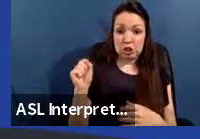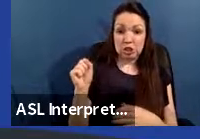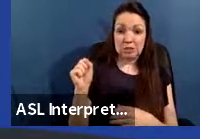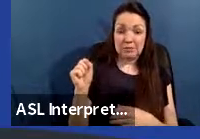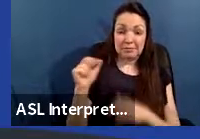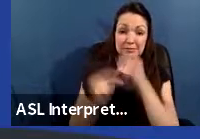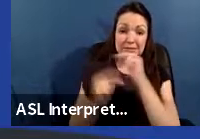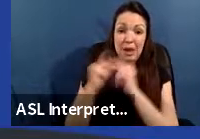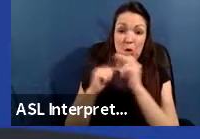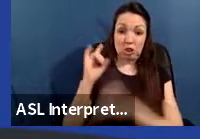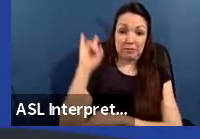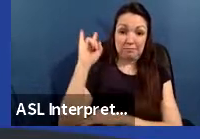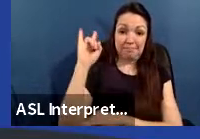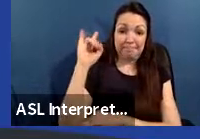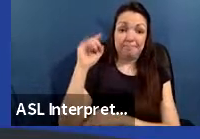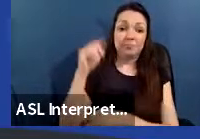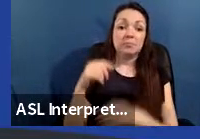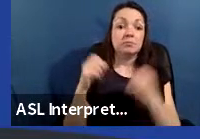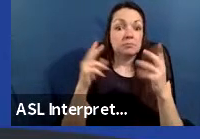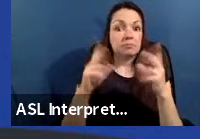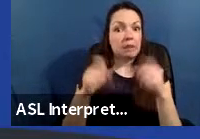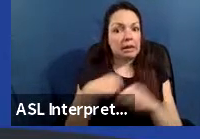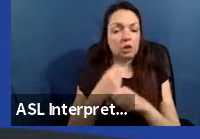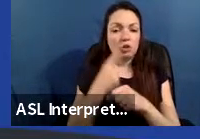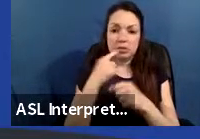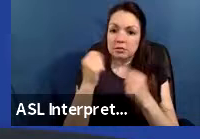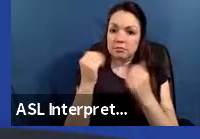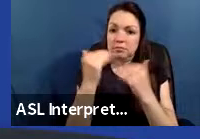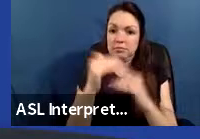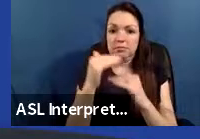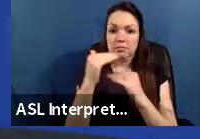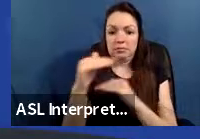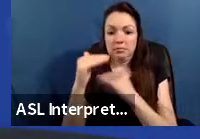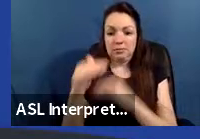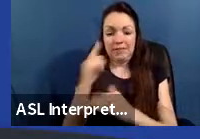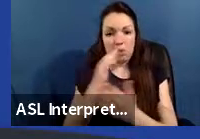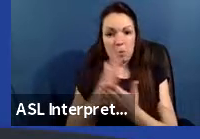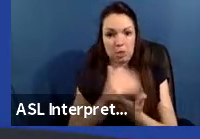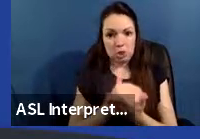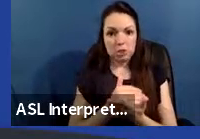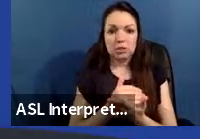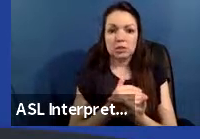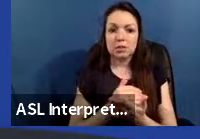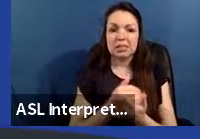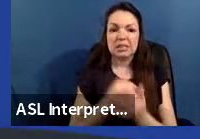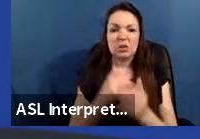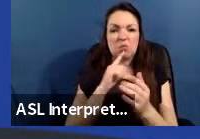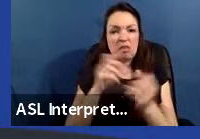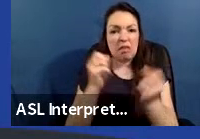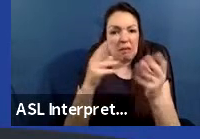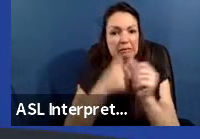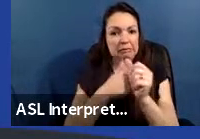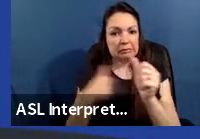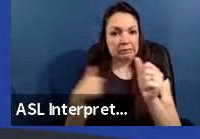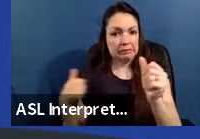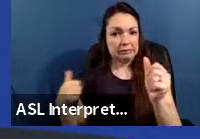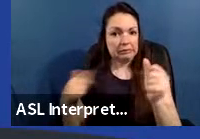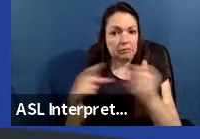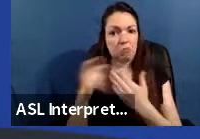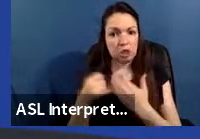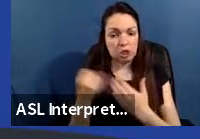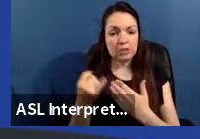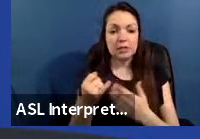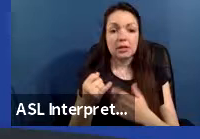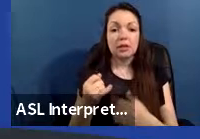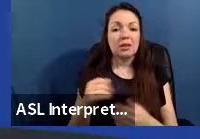of budgetary constraints has led to a large backlog of deferred needs. The total district need is over $3 billion, and